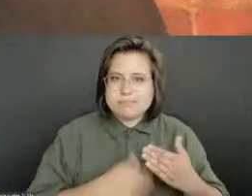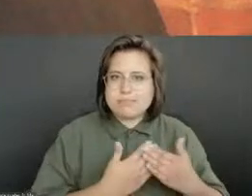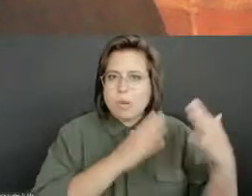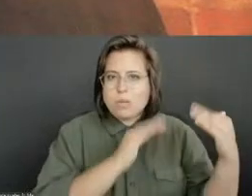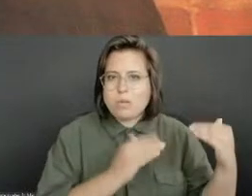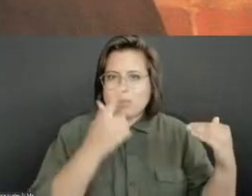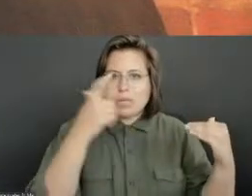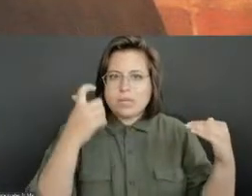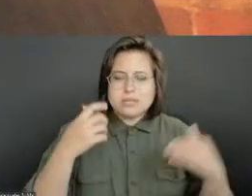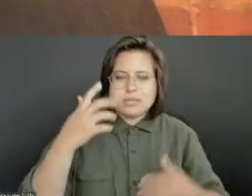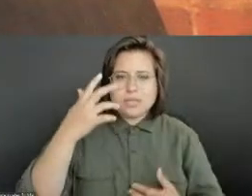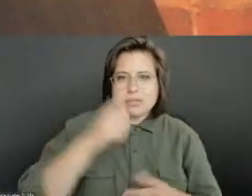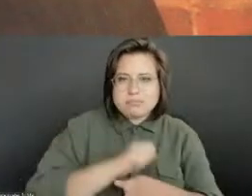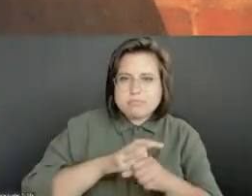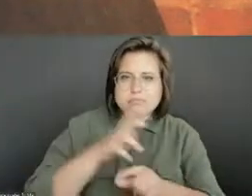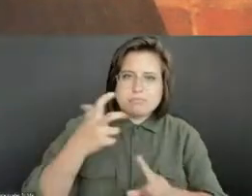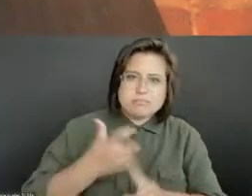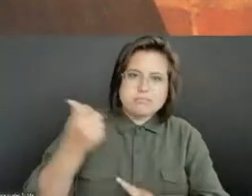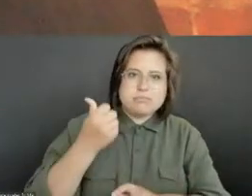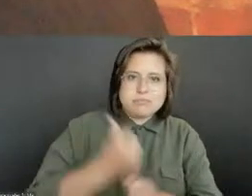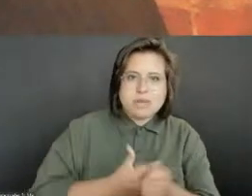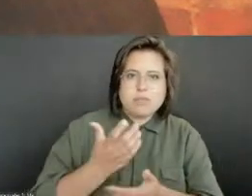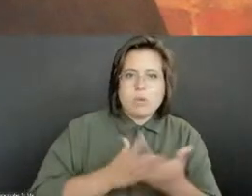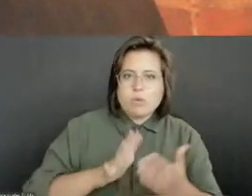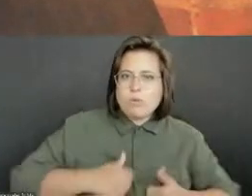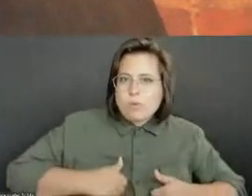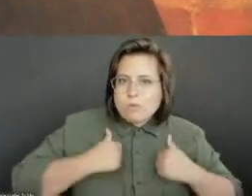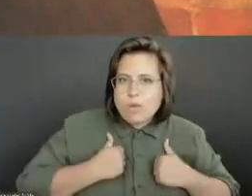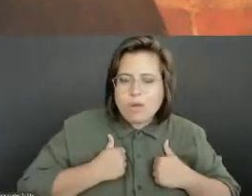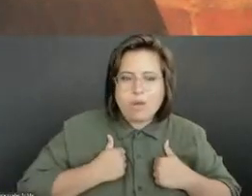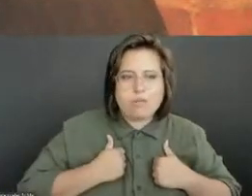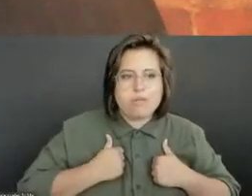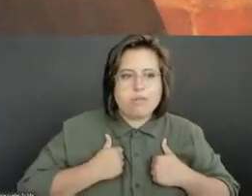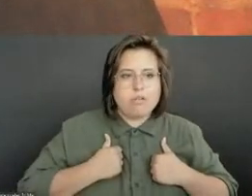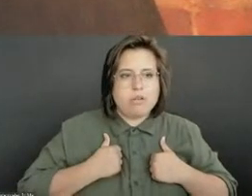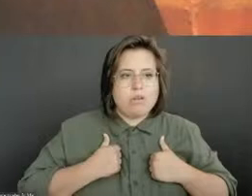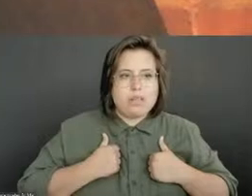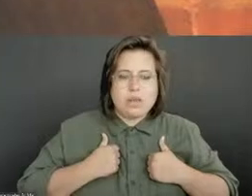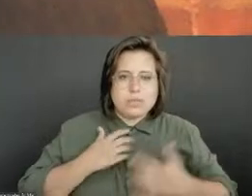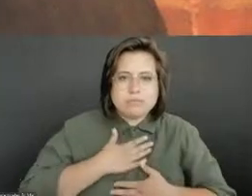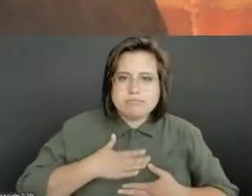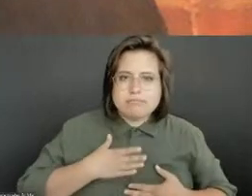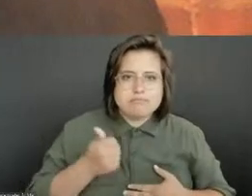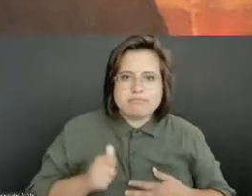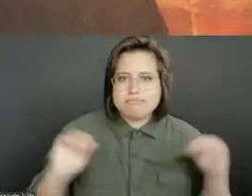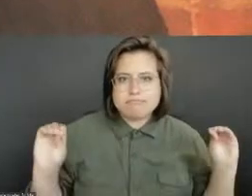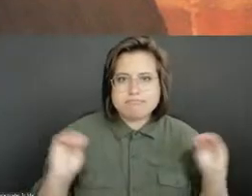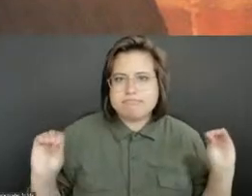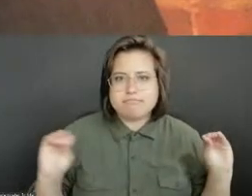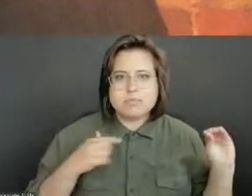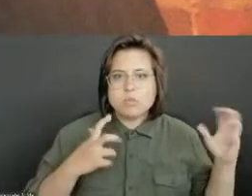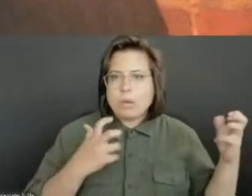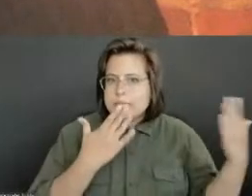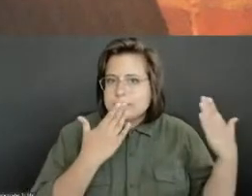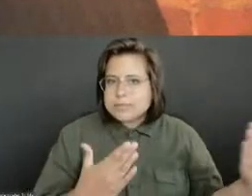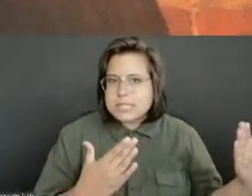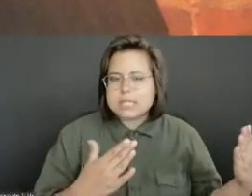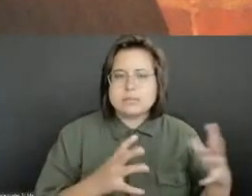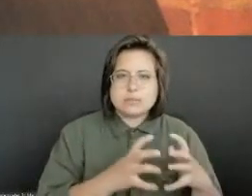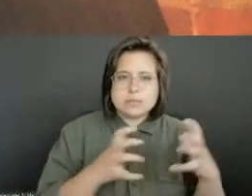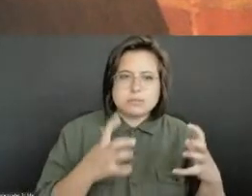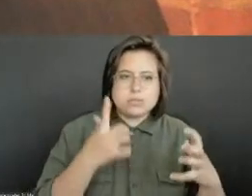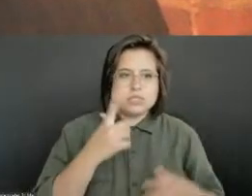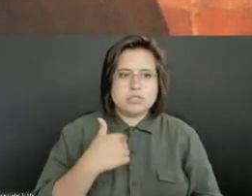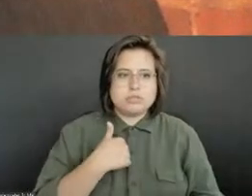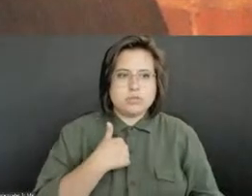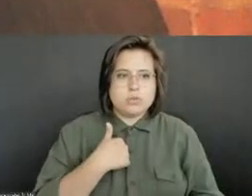every aspect of her life that was remotely pleasurable. So I want to thank you very much for having me.